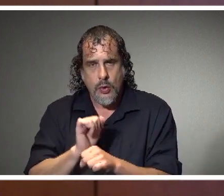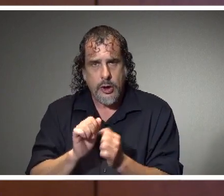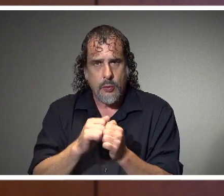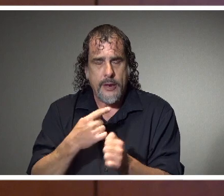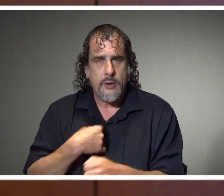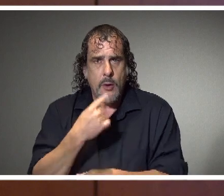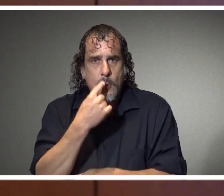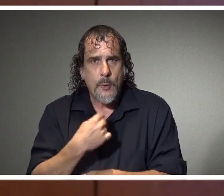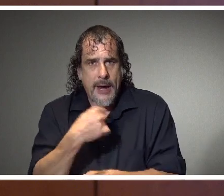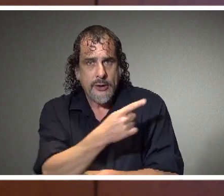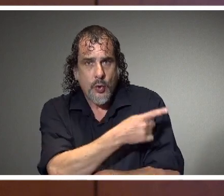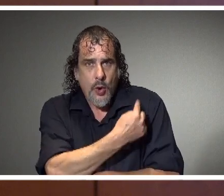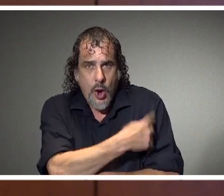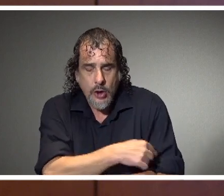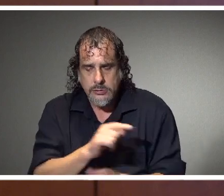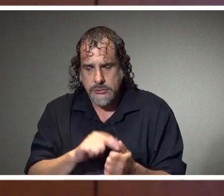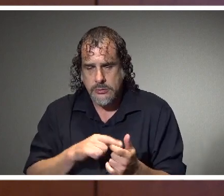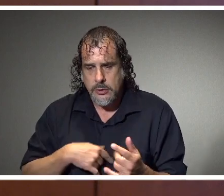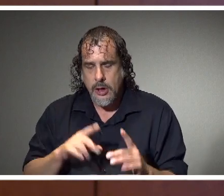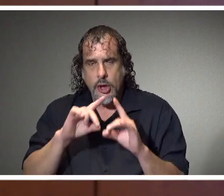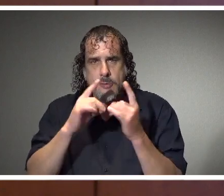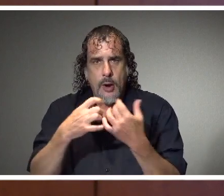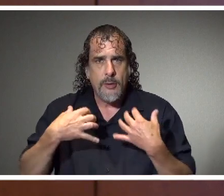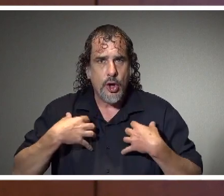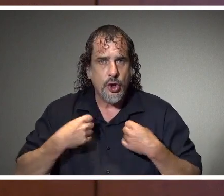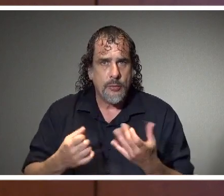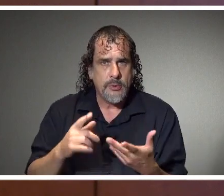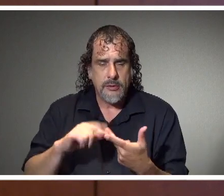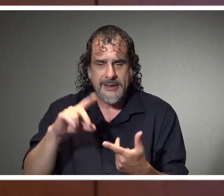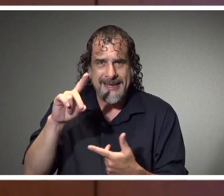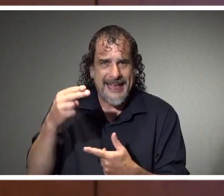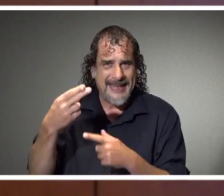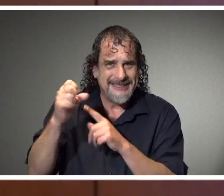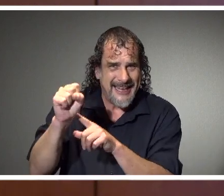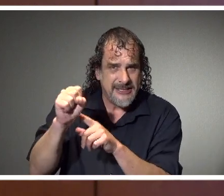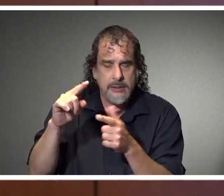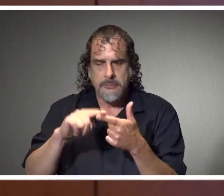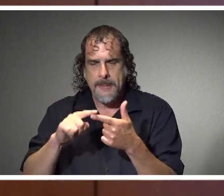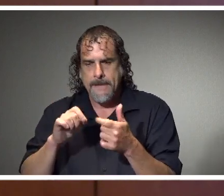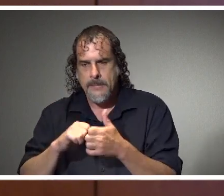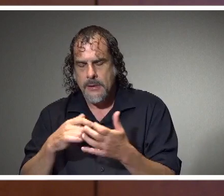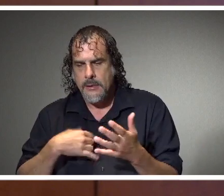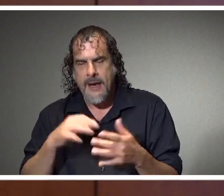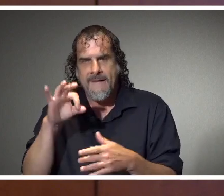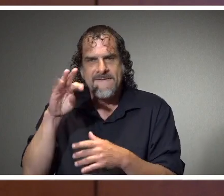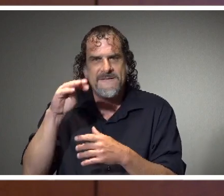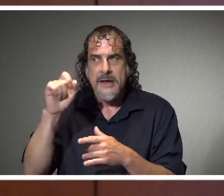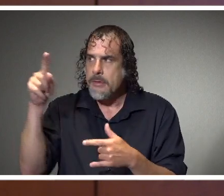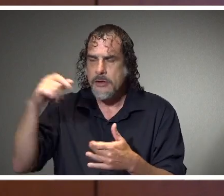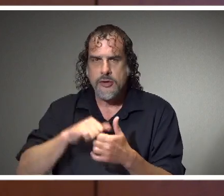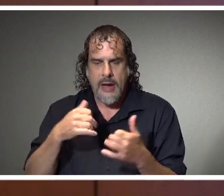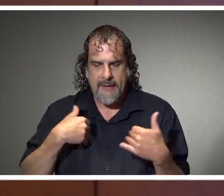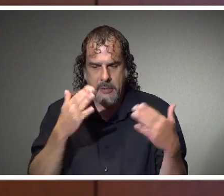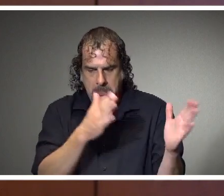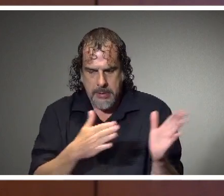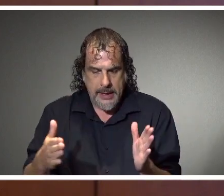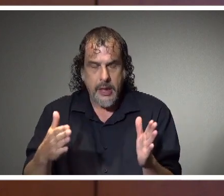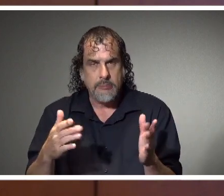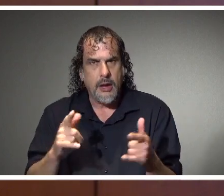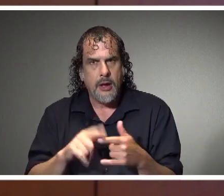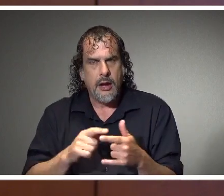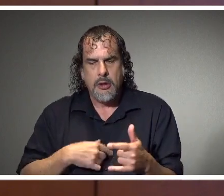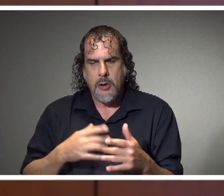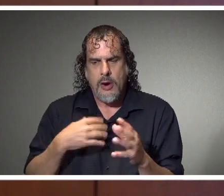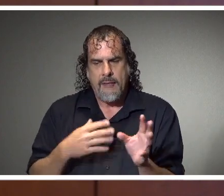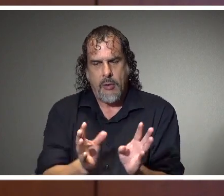the Department of Human Services, as well as FEMA to come up with a game plan. And we'll have a conference call next week, sir, to be